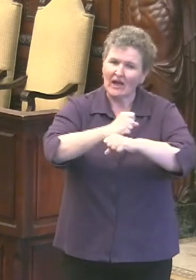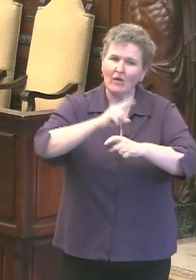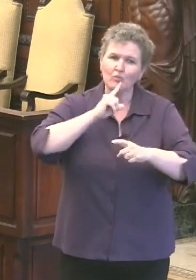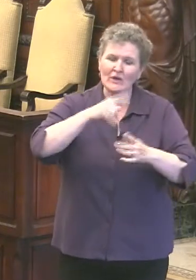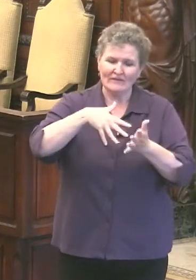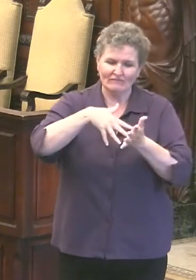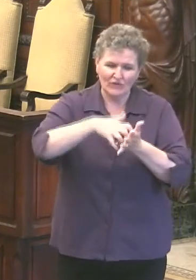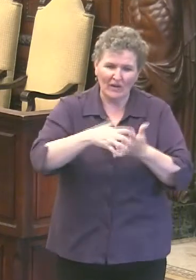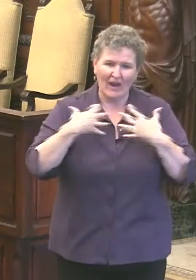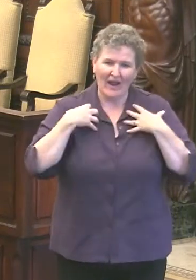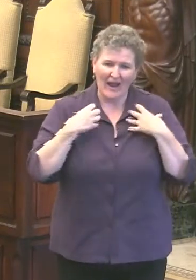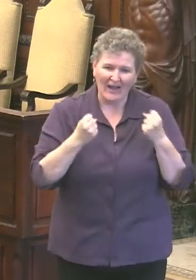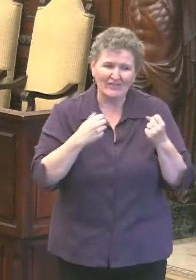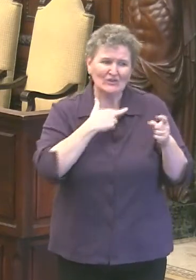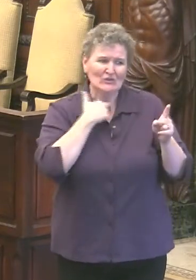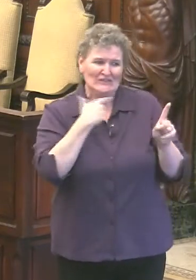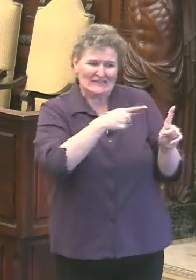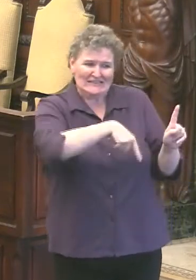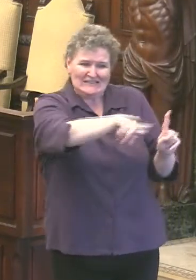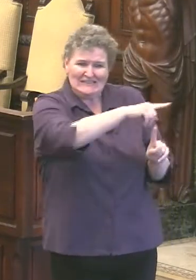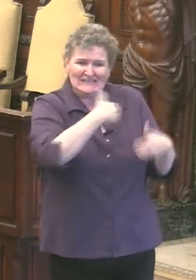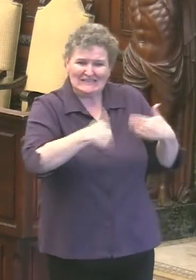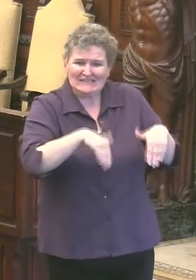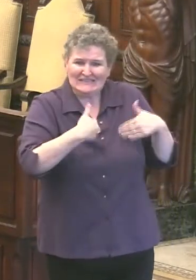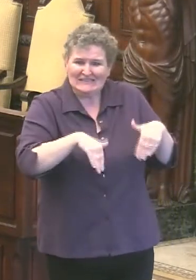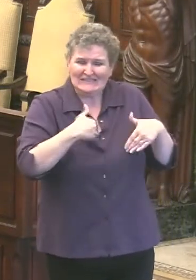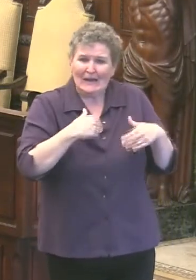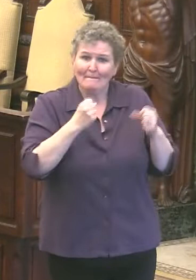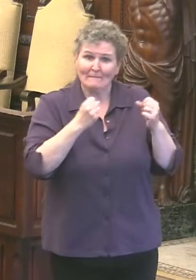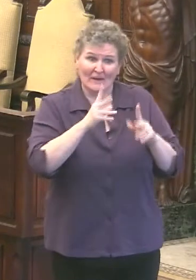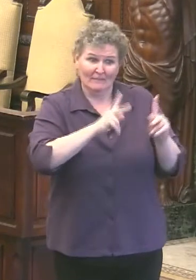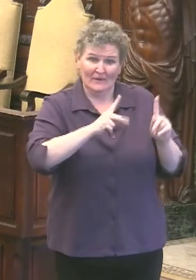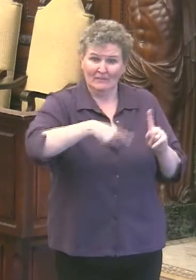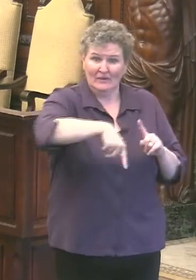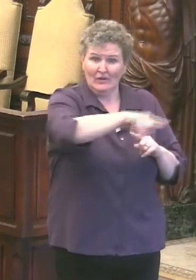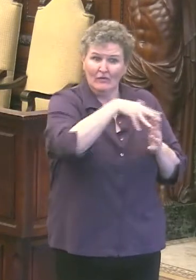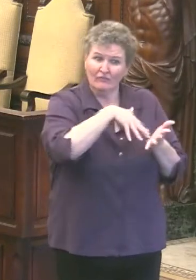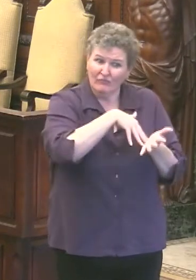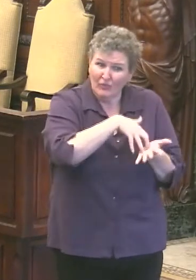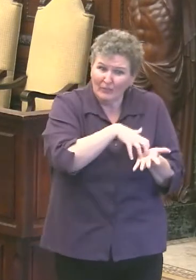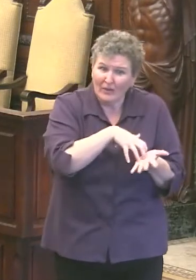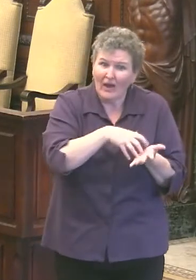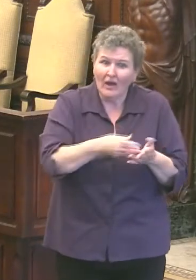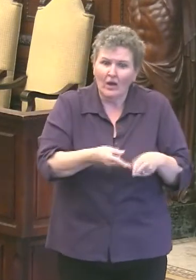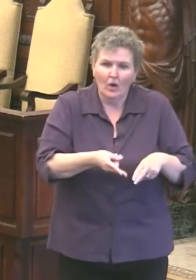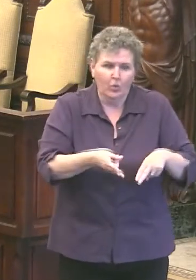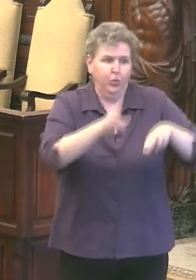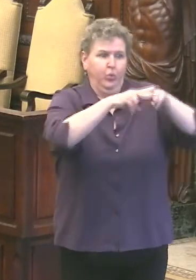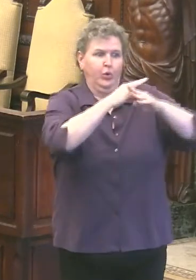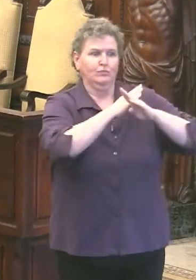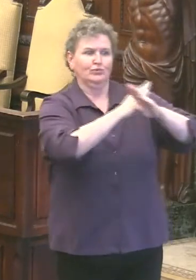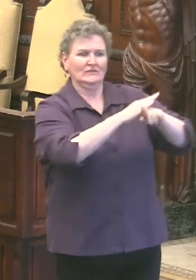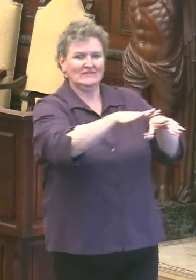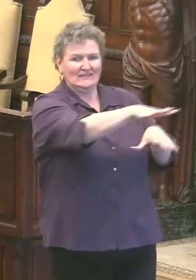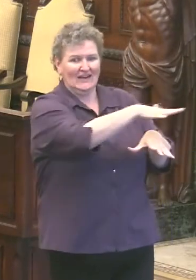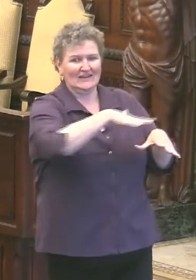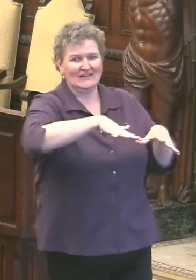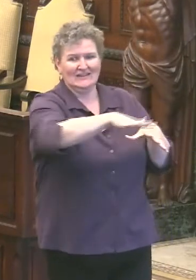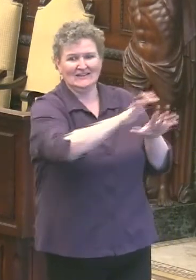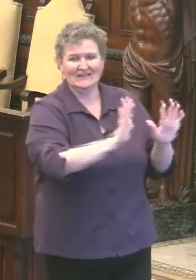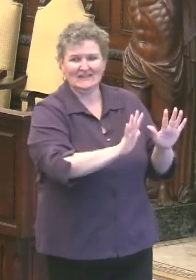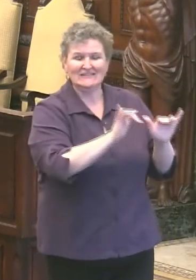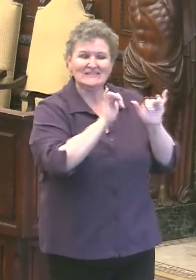for severe infection. And so we are recommending that people who are medically vulnerable take extra precautions. And the basic idea here is stay